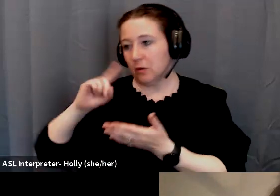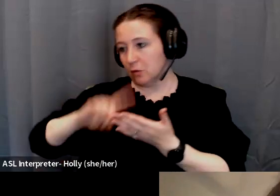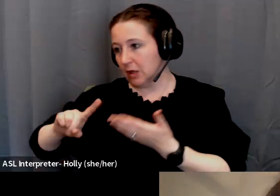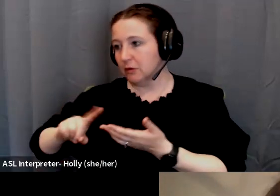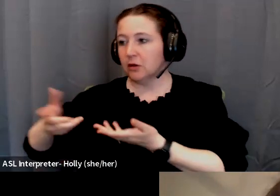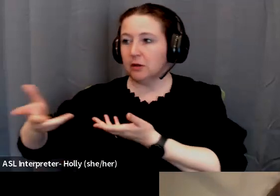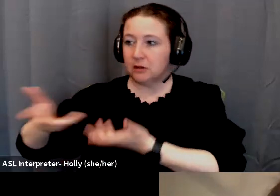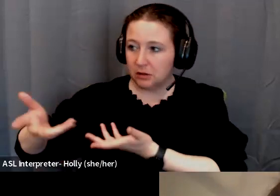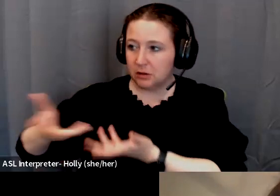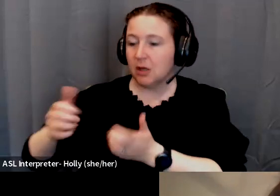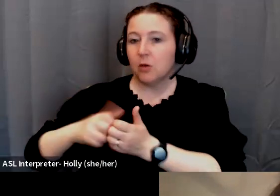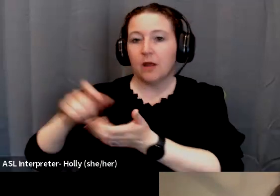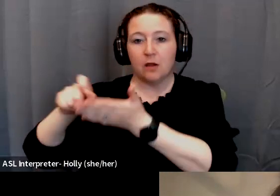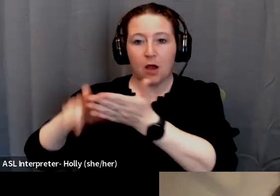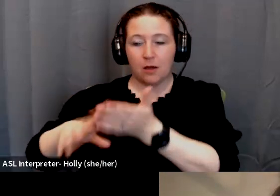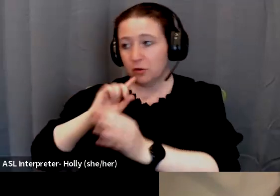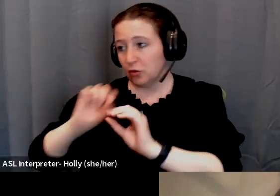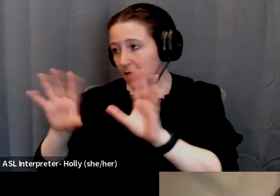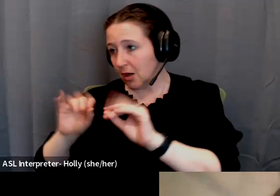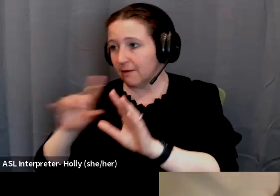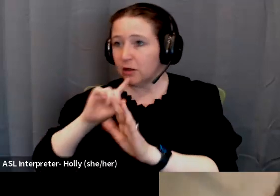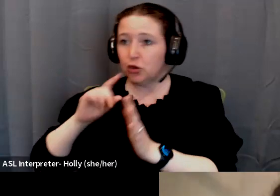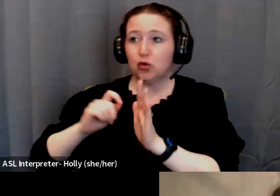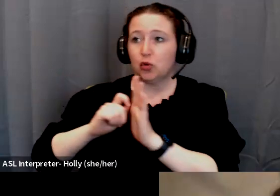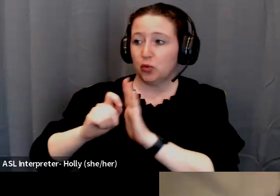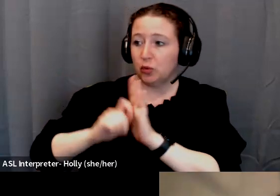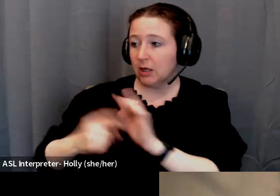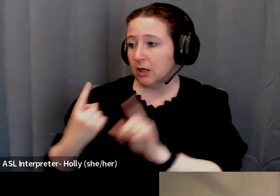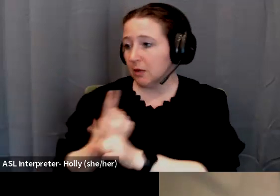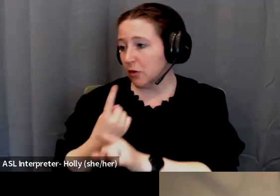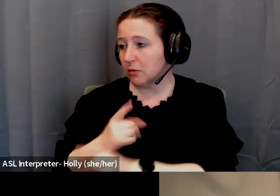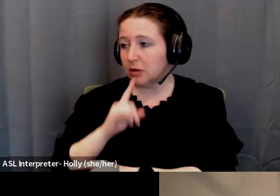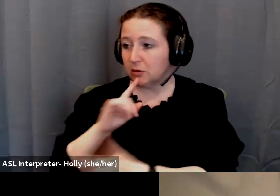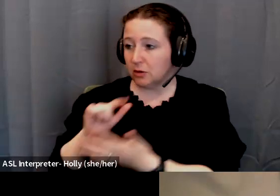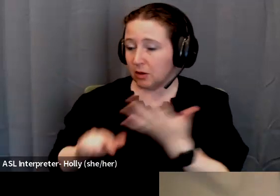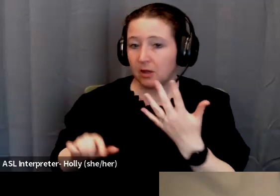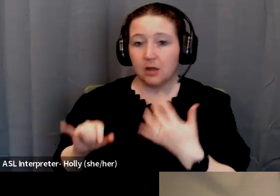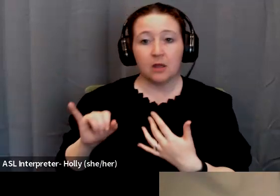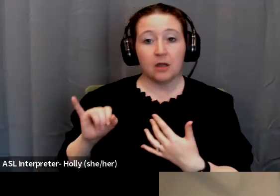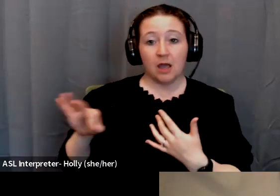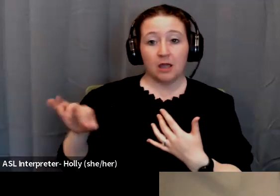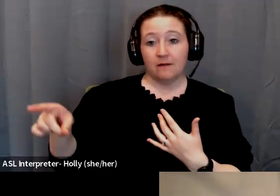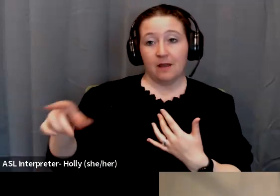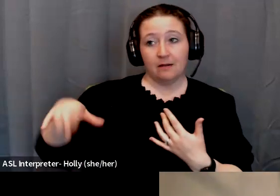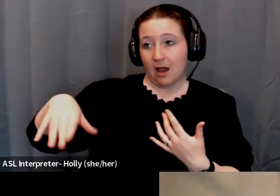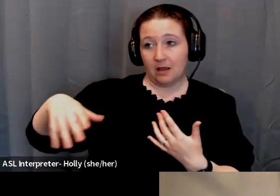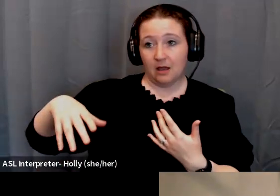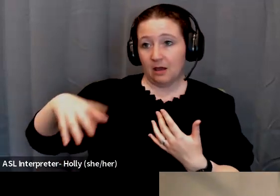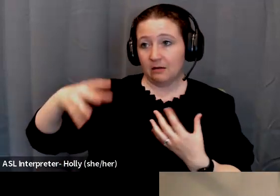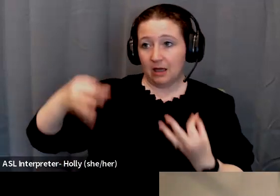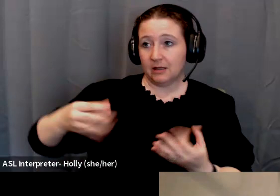with the authors to make sure that there's clarity. And if they haven't figured out the funding source, they're working with folks